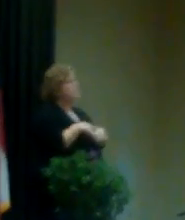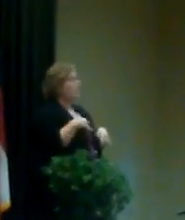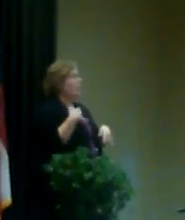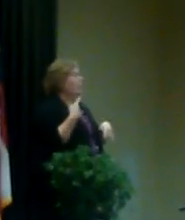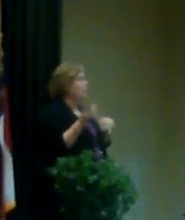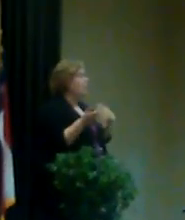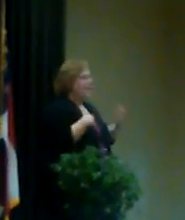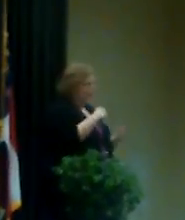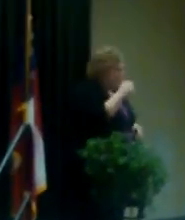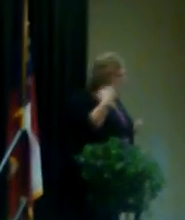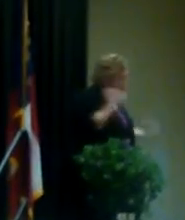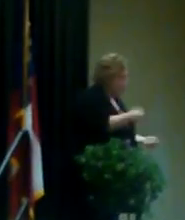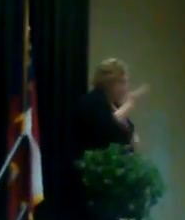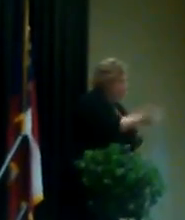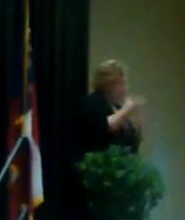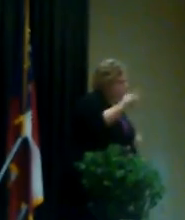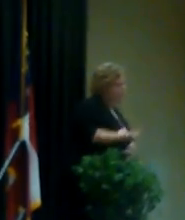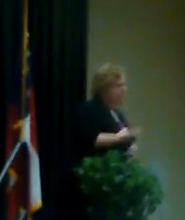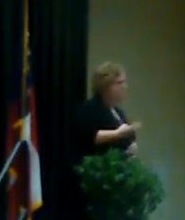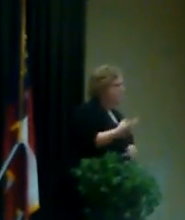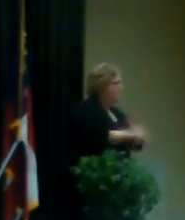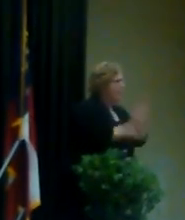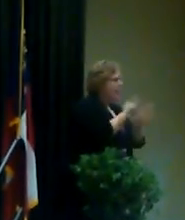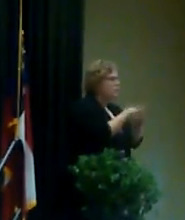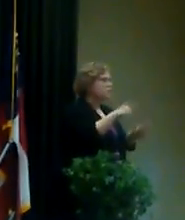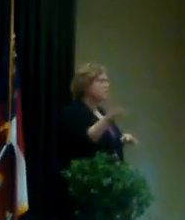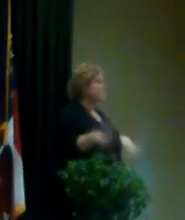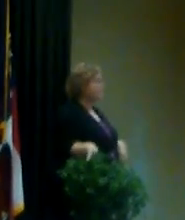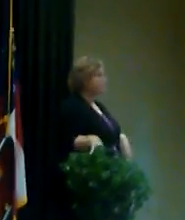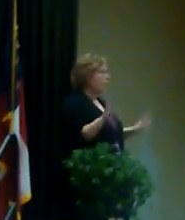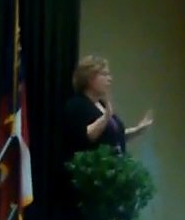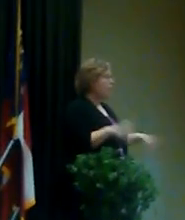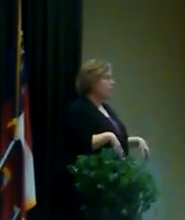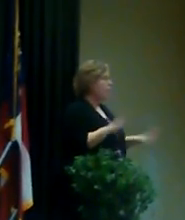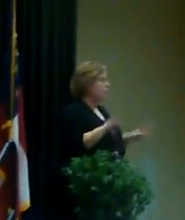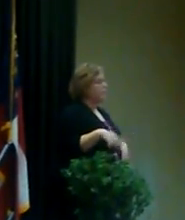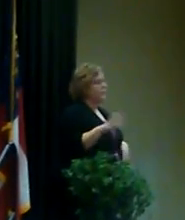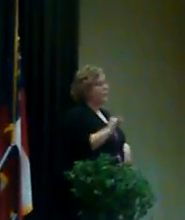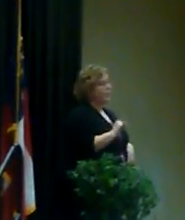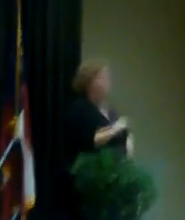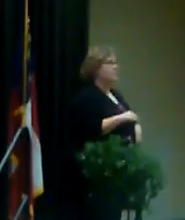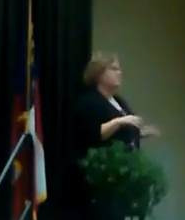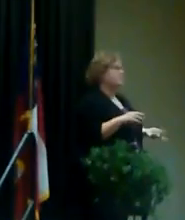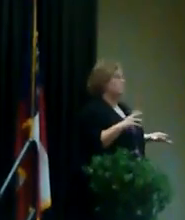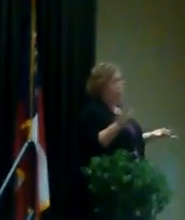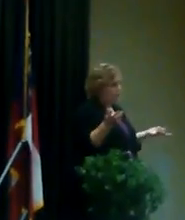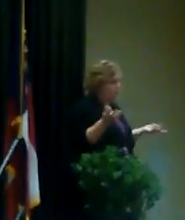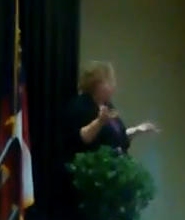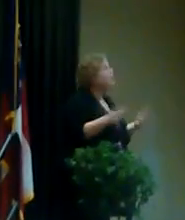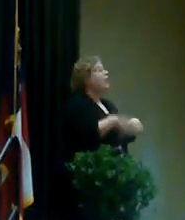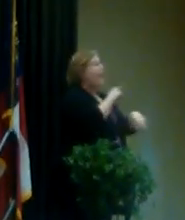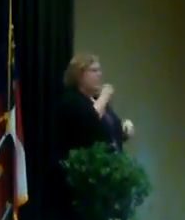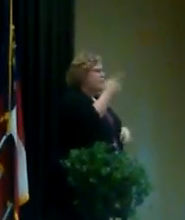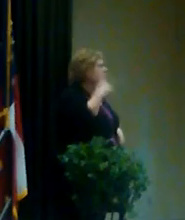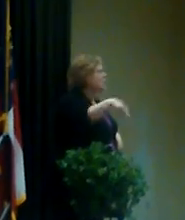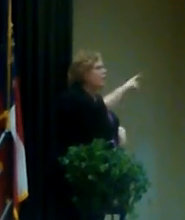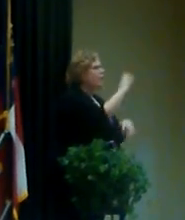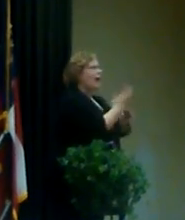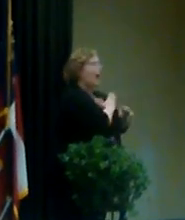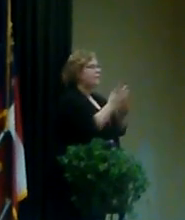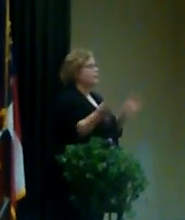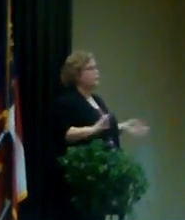hours from coming to Georgia to just be comfortable, calm, and collective as a Democrat. I don't think anyone in here is average or mediocre. I